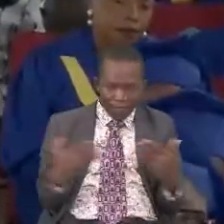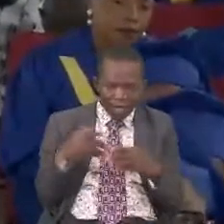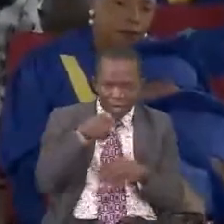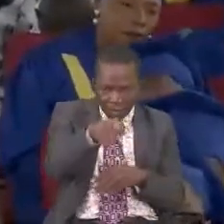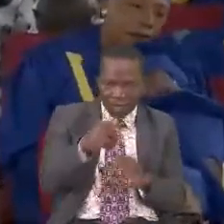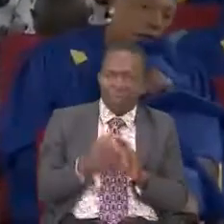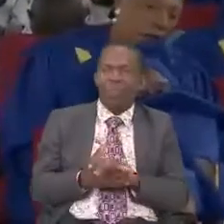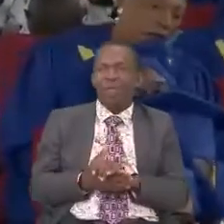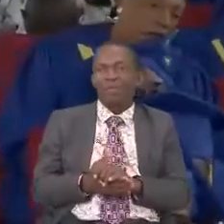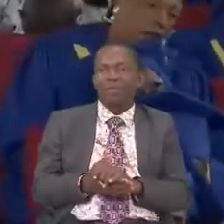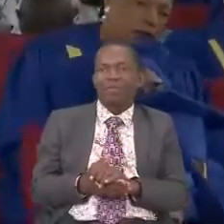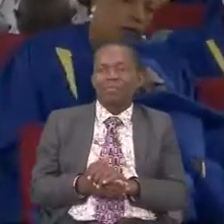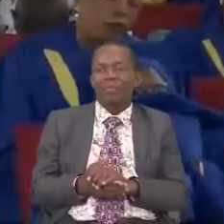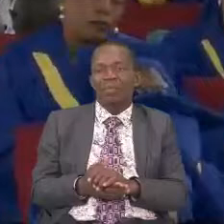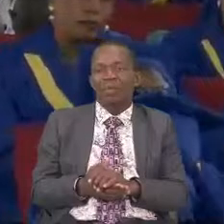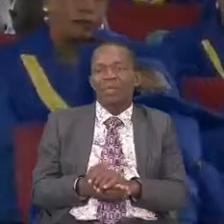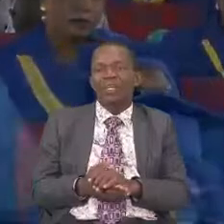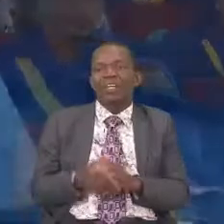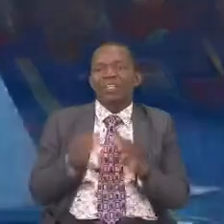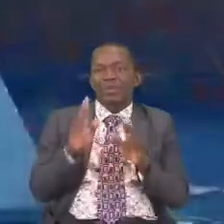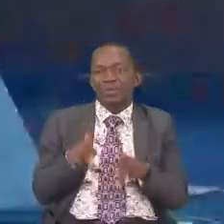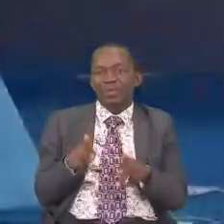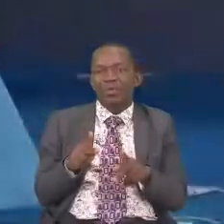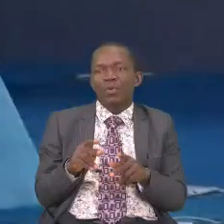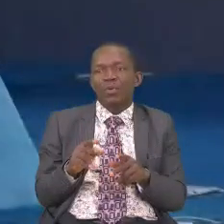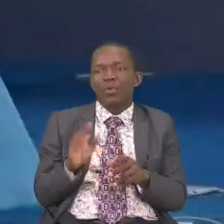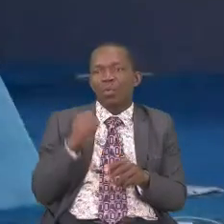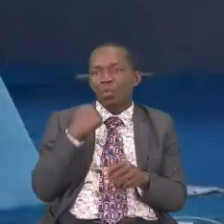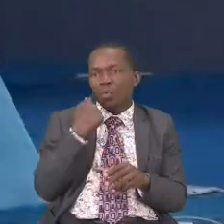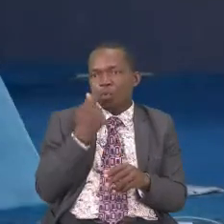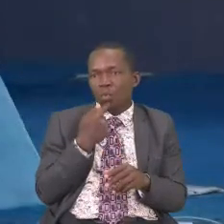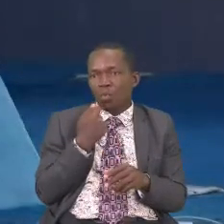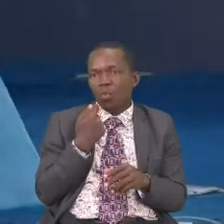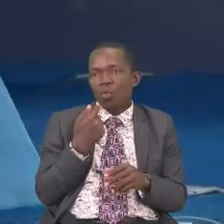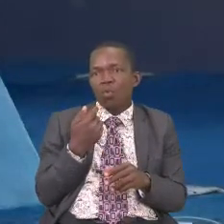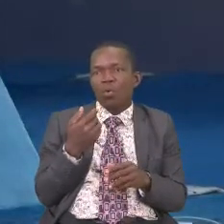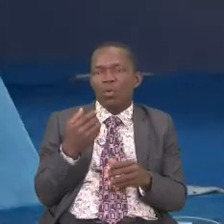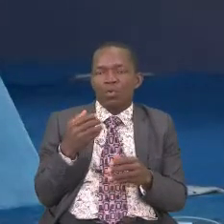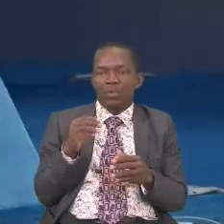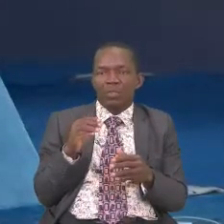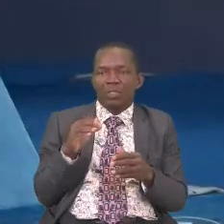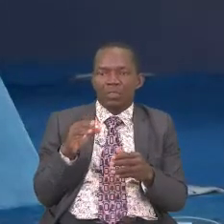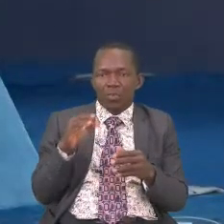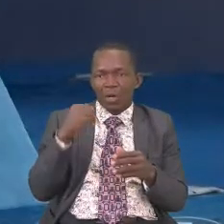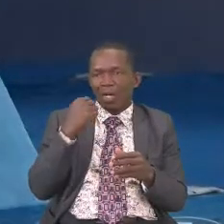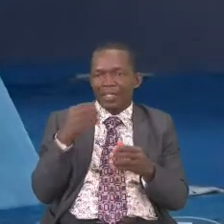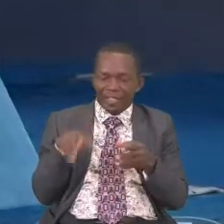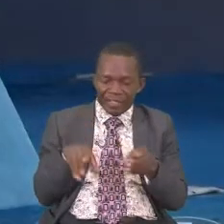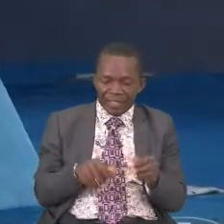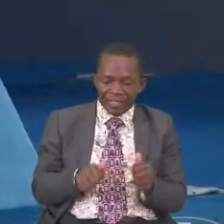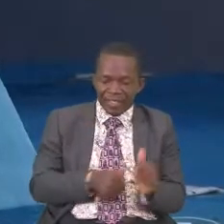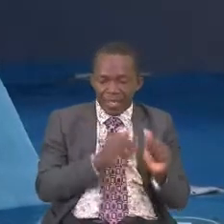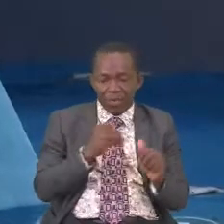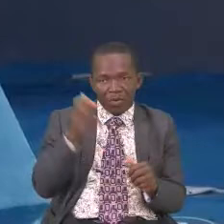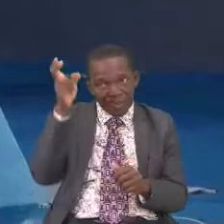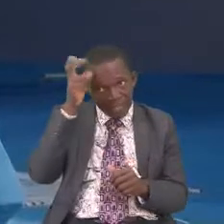The cohorts, the servants, and the disciples of the devil, and those who